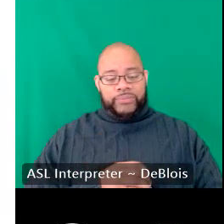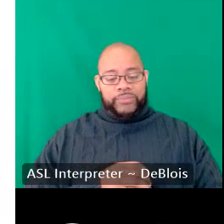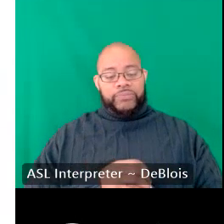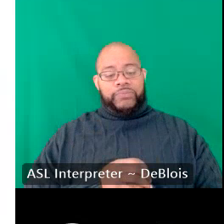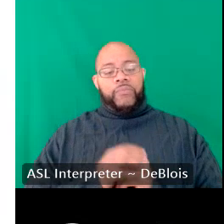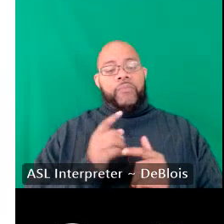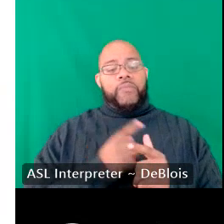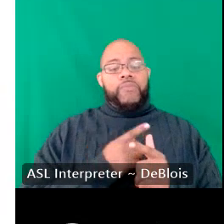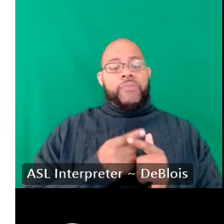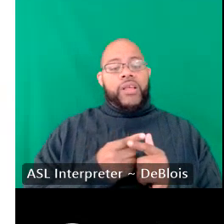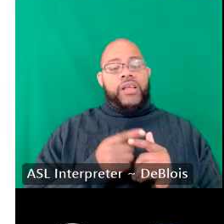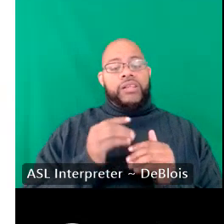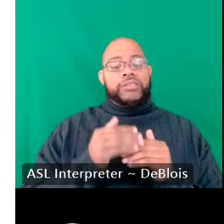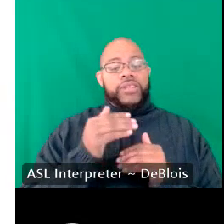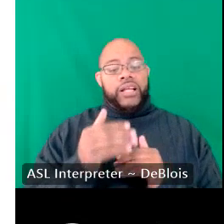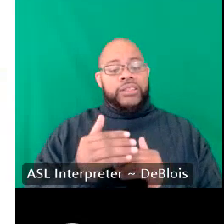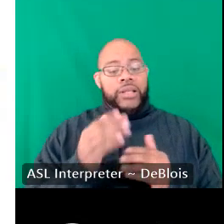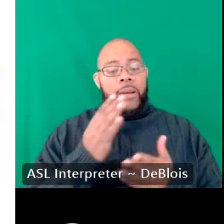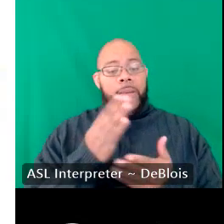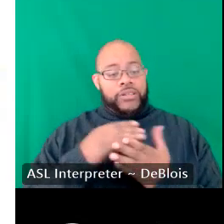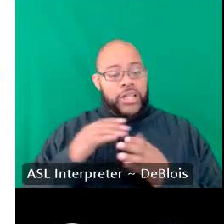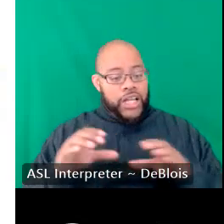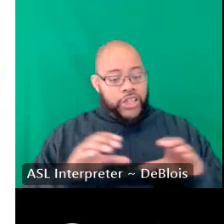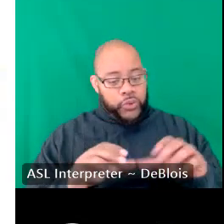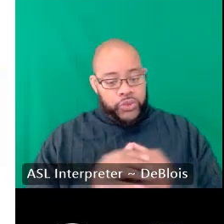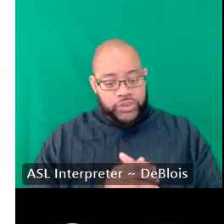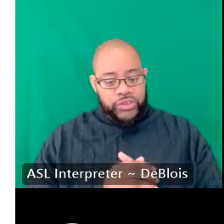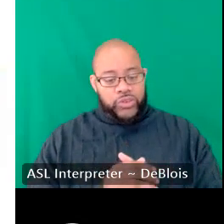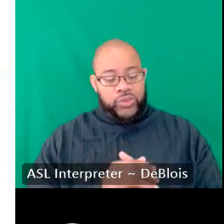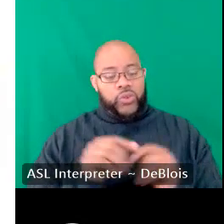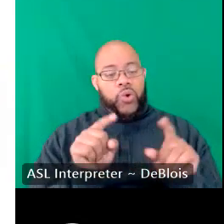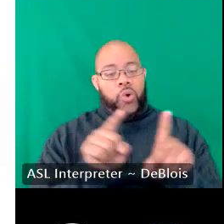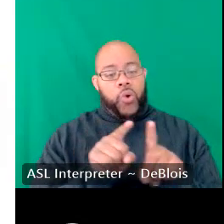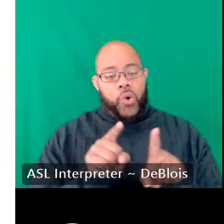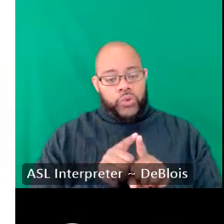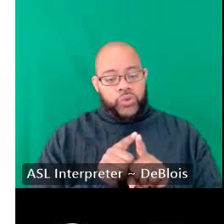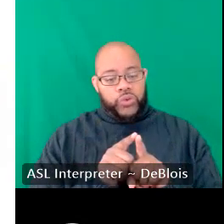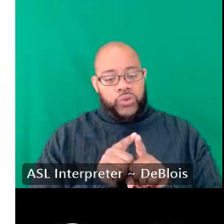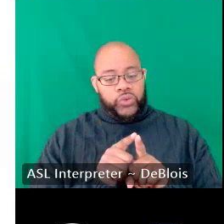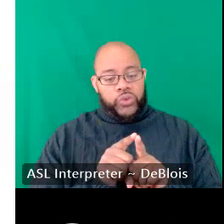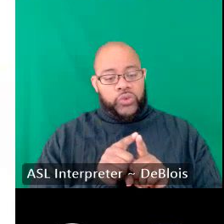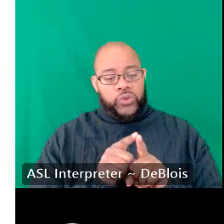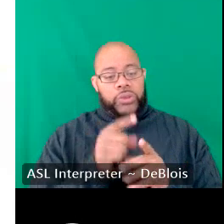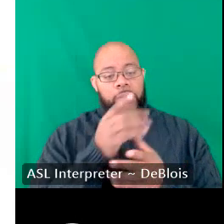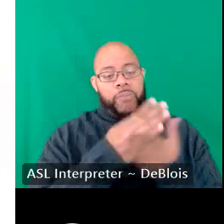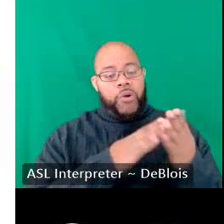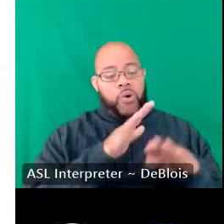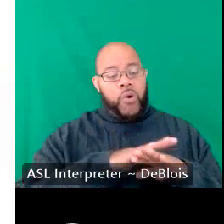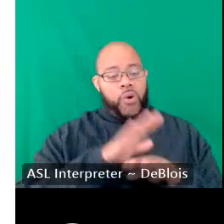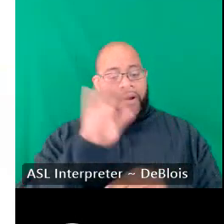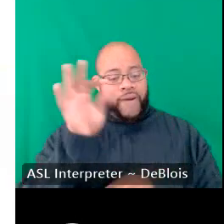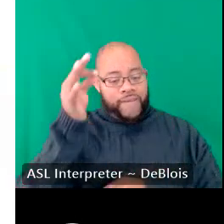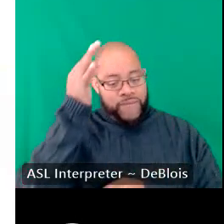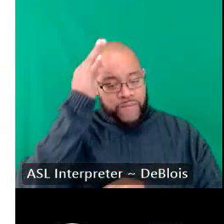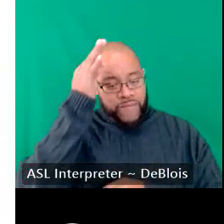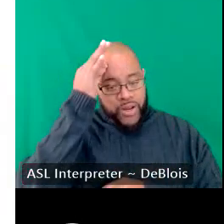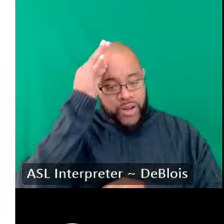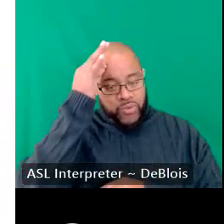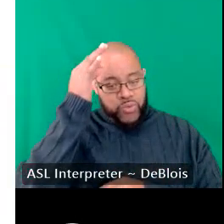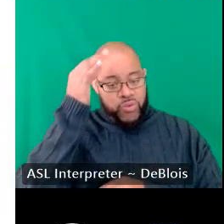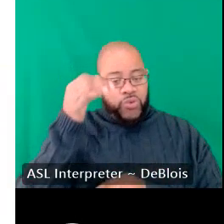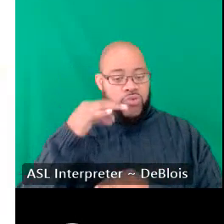the next step of budget execution. There's also a section on federal credit, which is a highly specialized